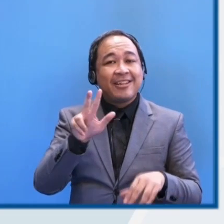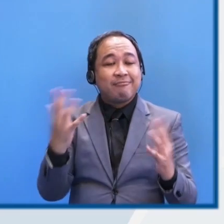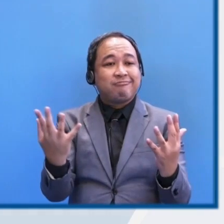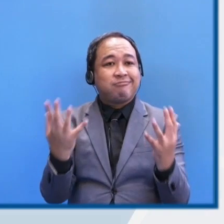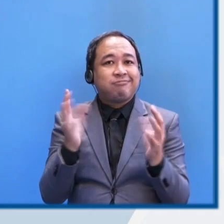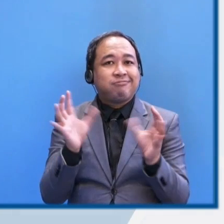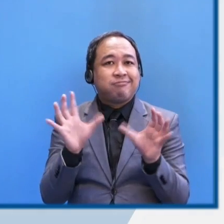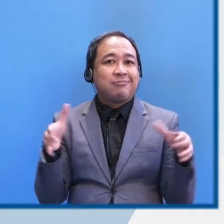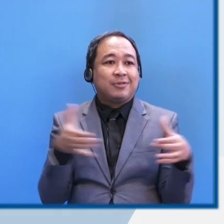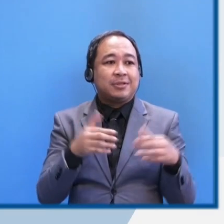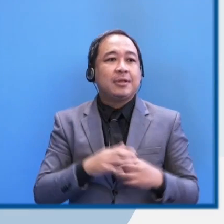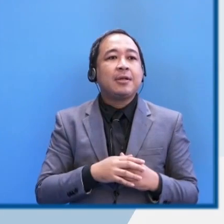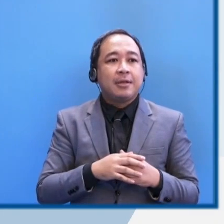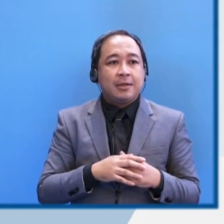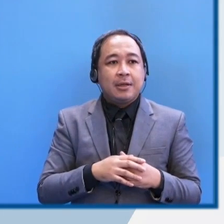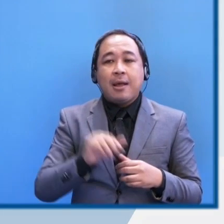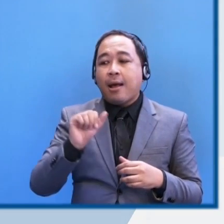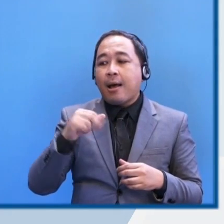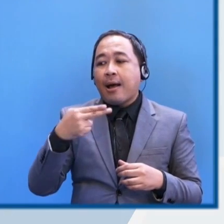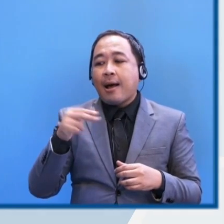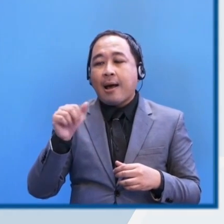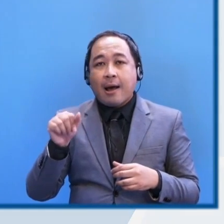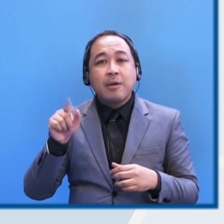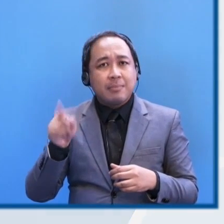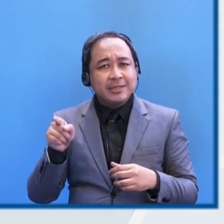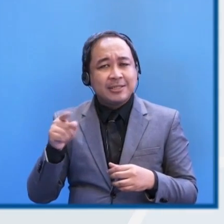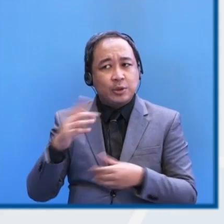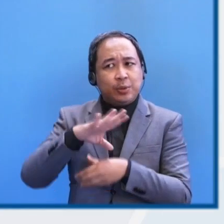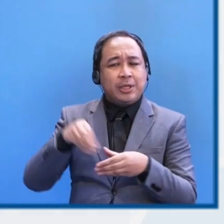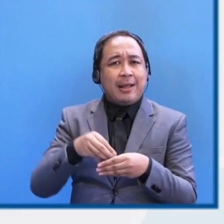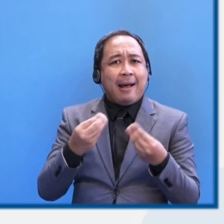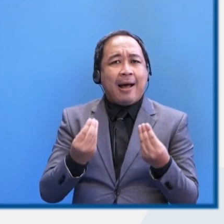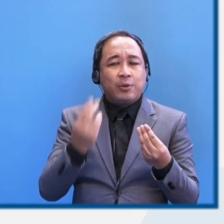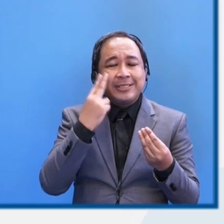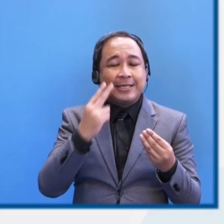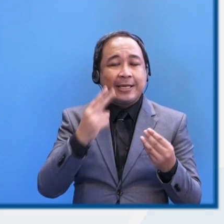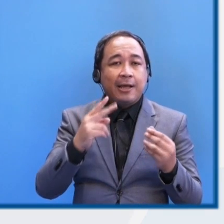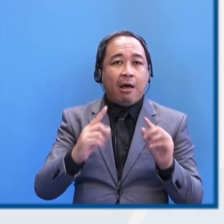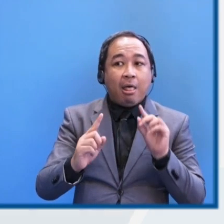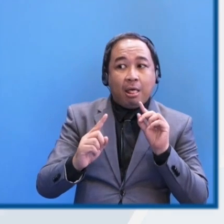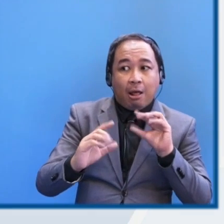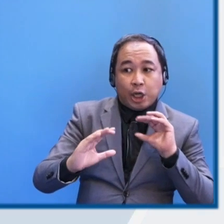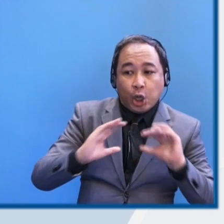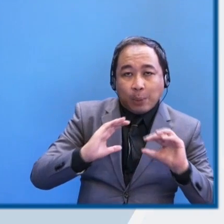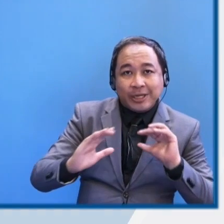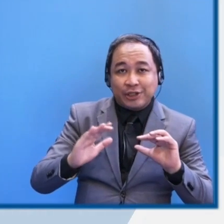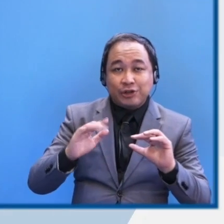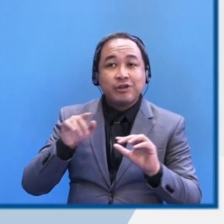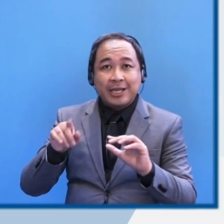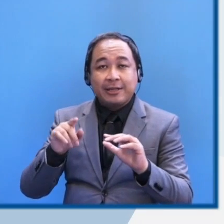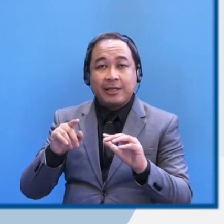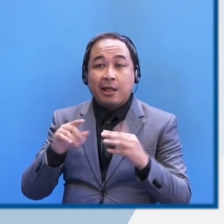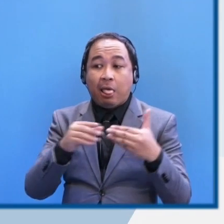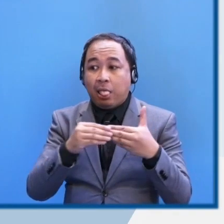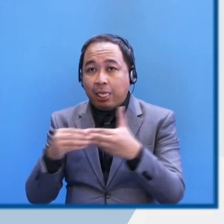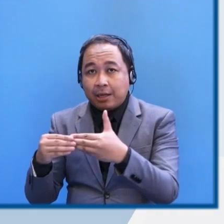Program 2021, which has included institutionalization, localization, and communication as one of its guiding principles,